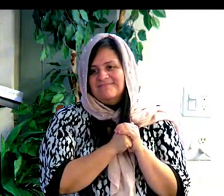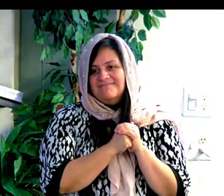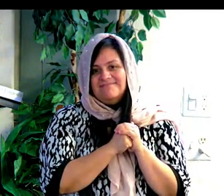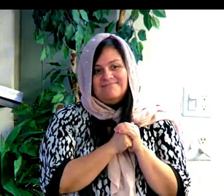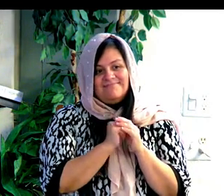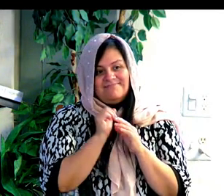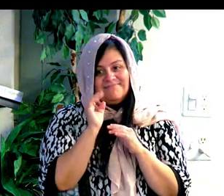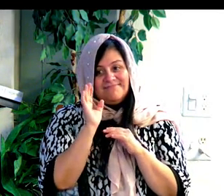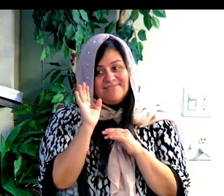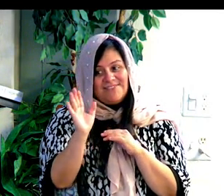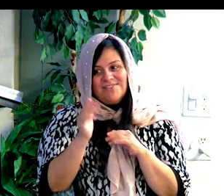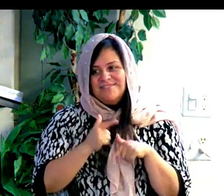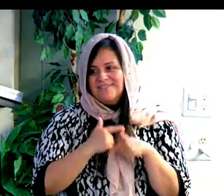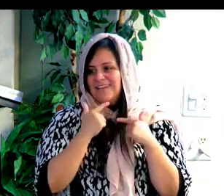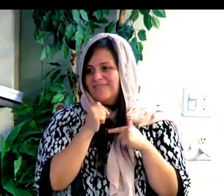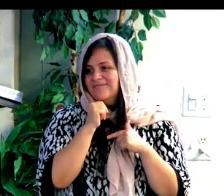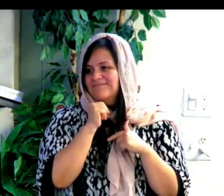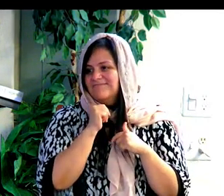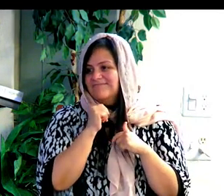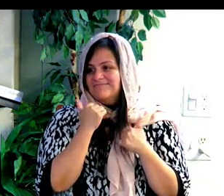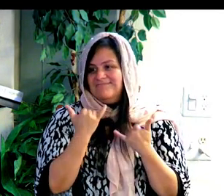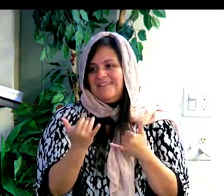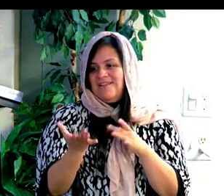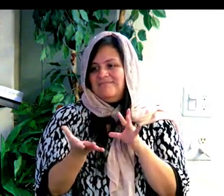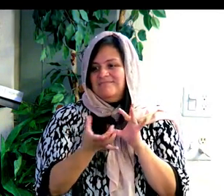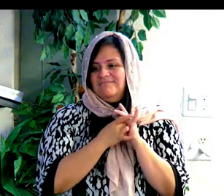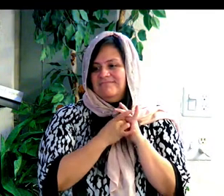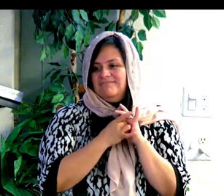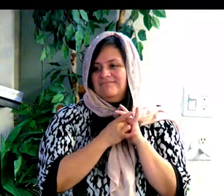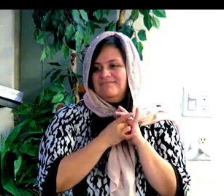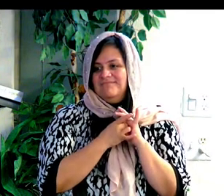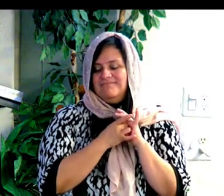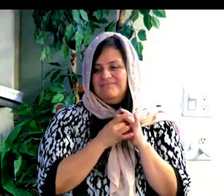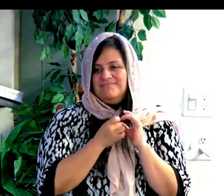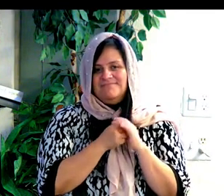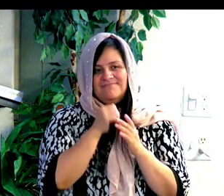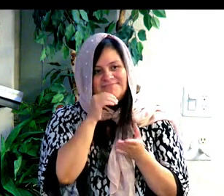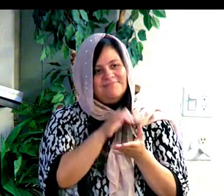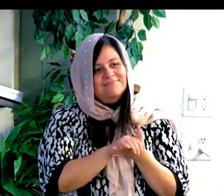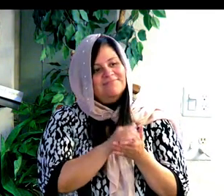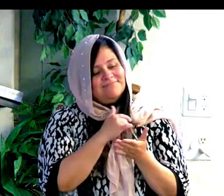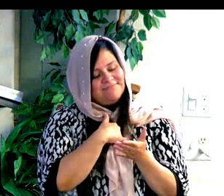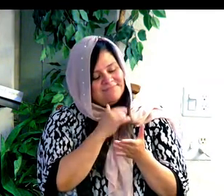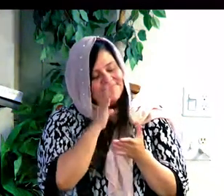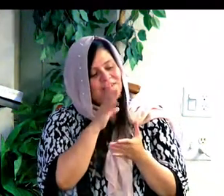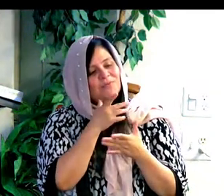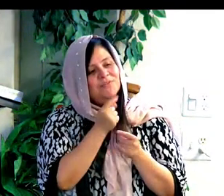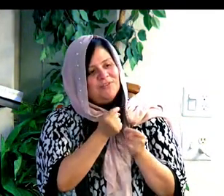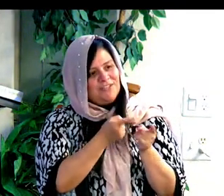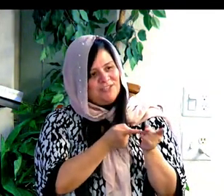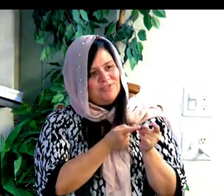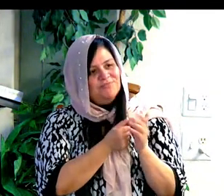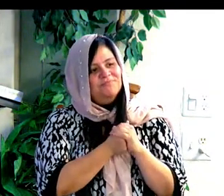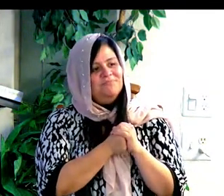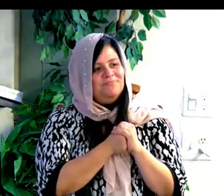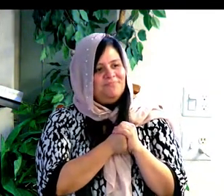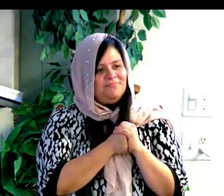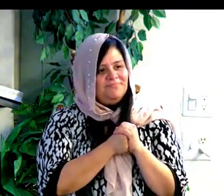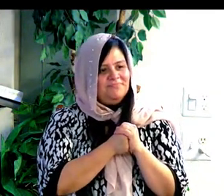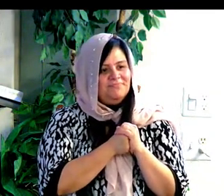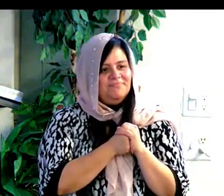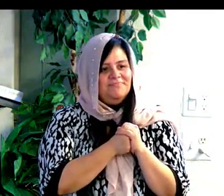is not mine. Tu vida ya es mi vida. And the bride says, yes, I will trust you. Entonces la novia dice, sí,